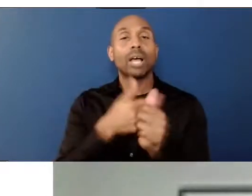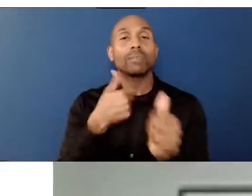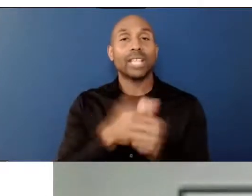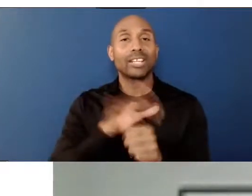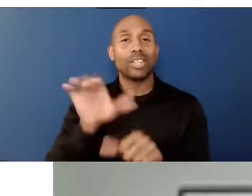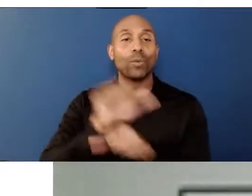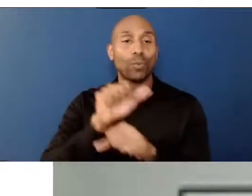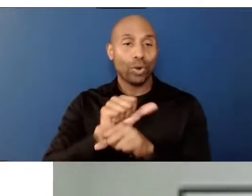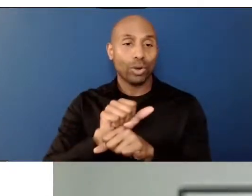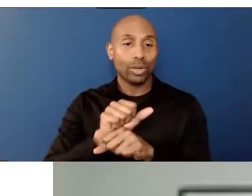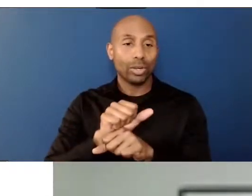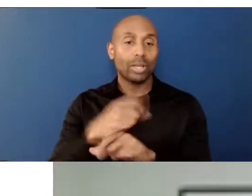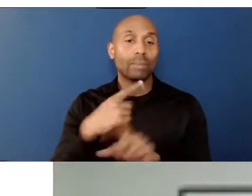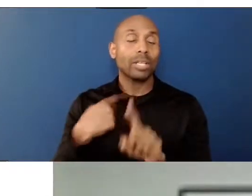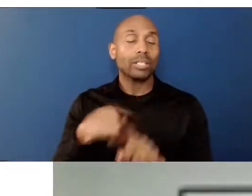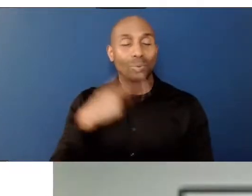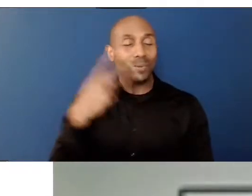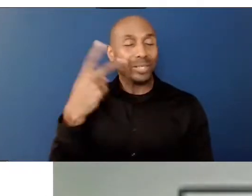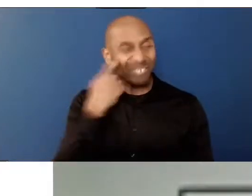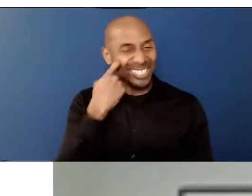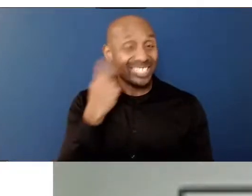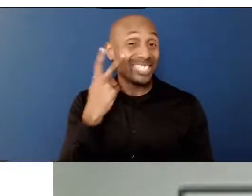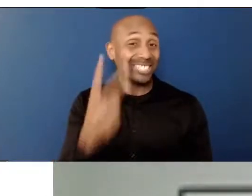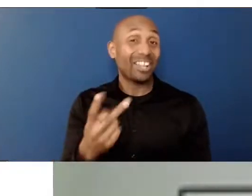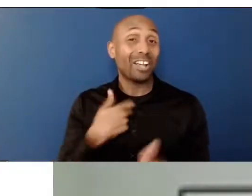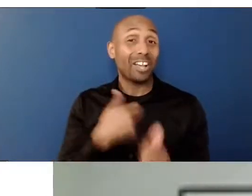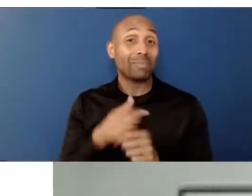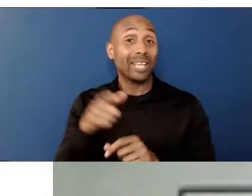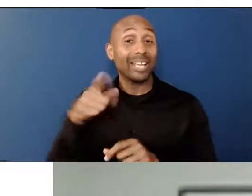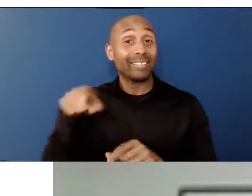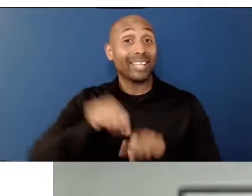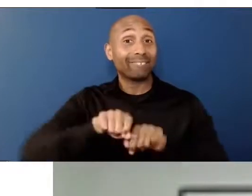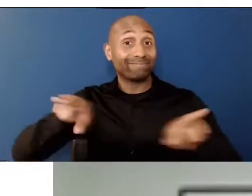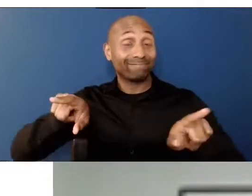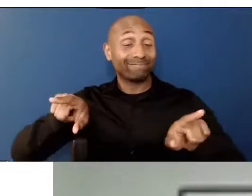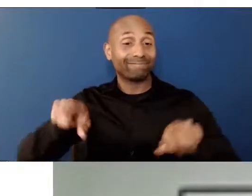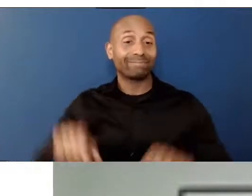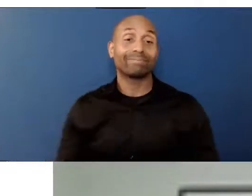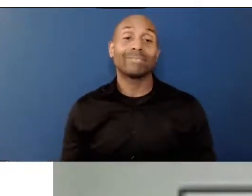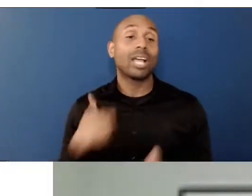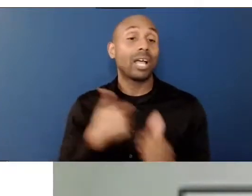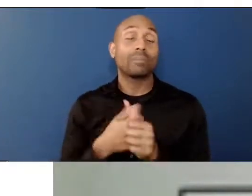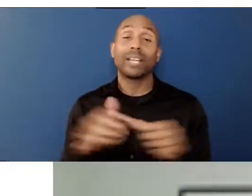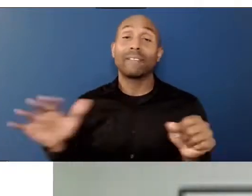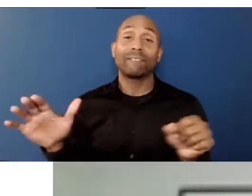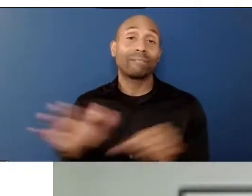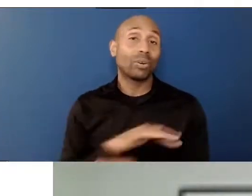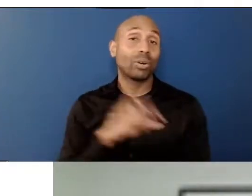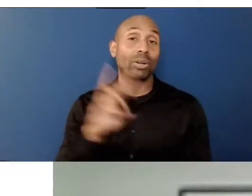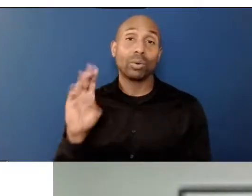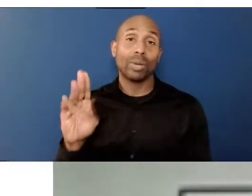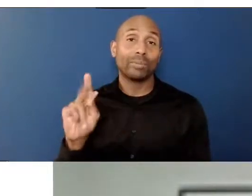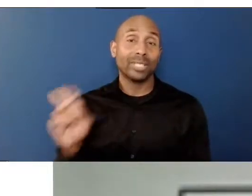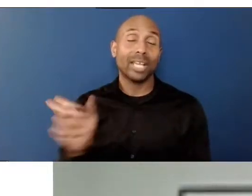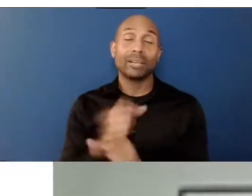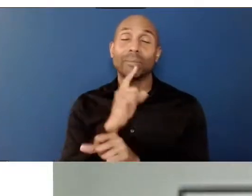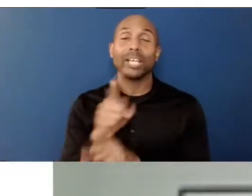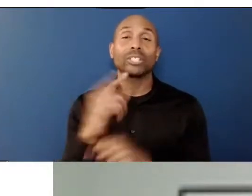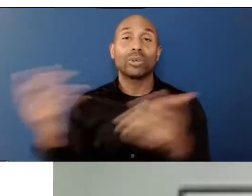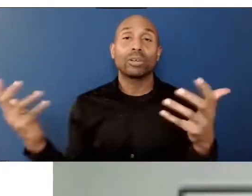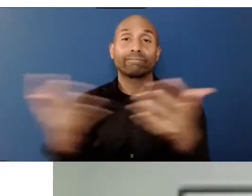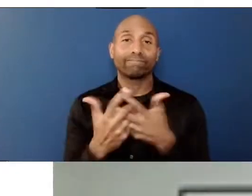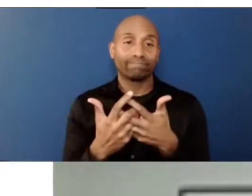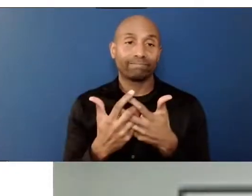saw an update from them the other day that they updated their entire website to be compatible with screen